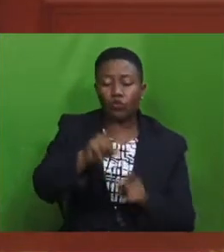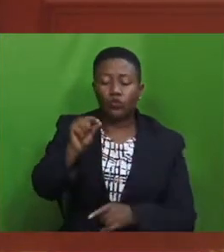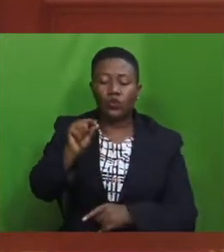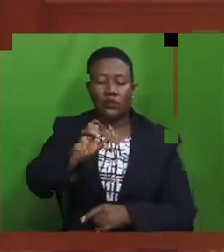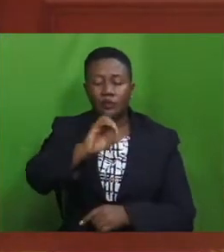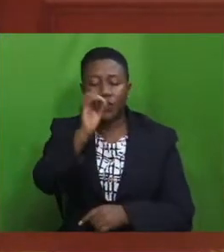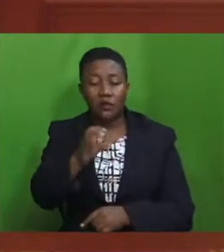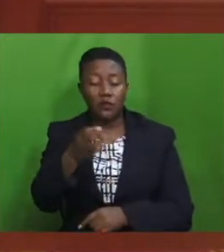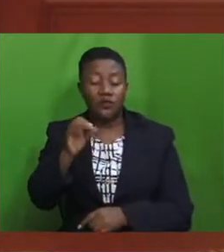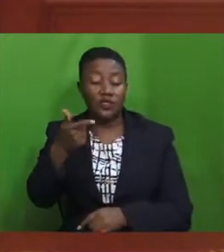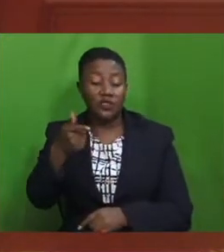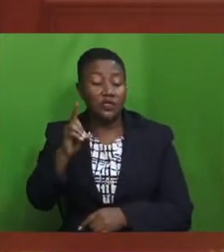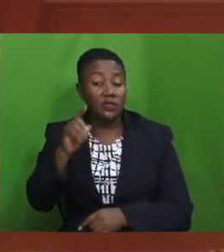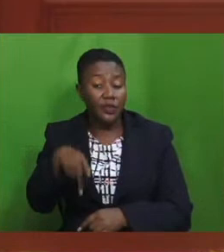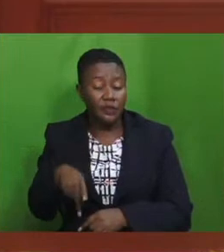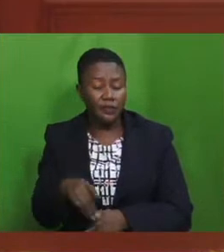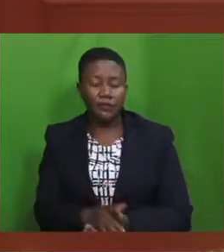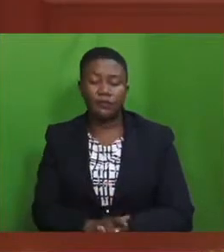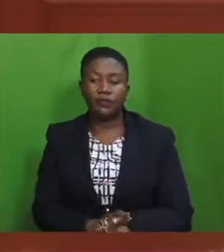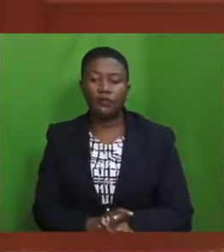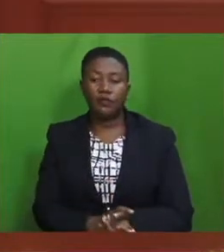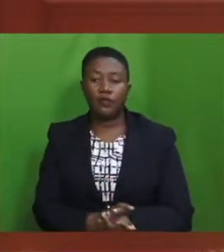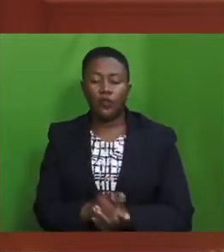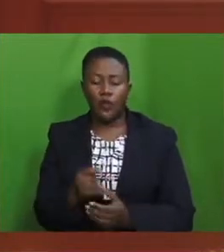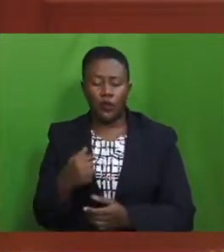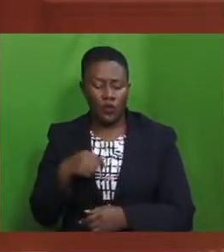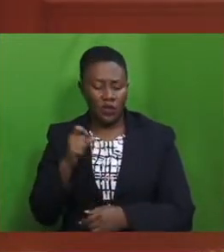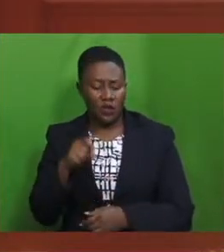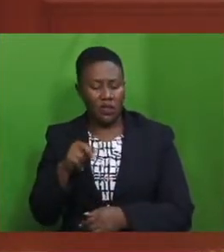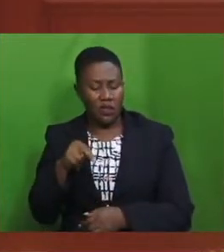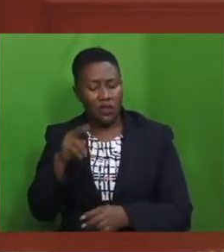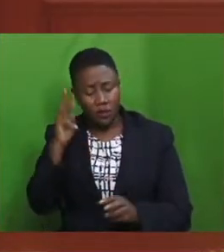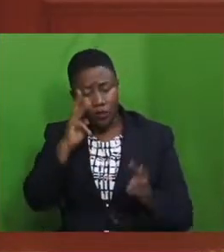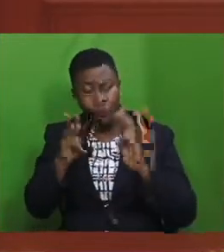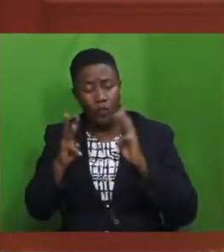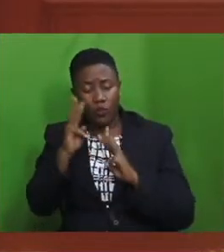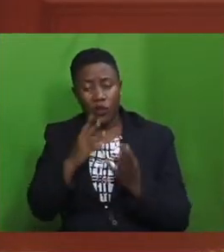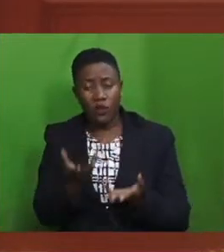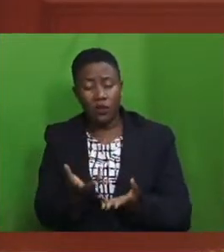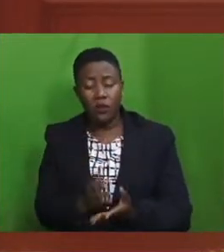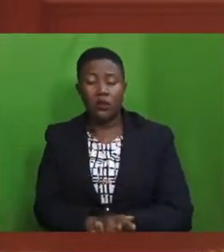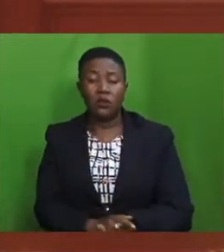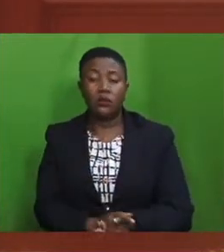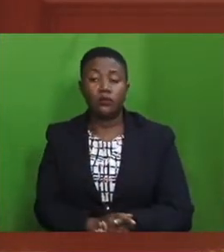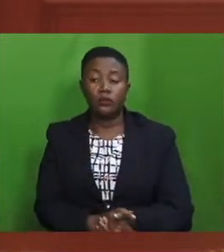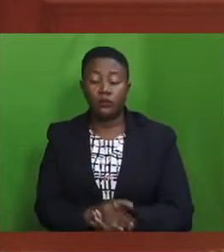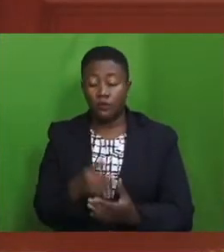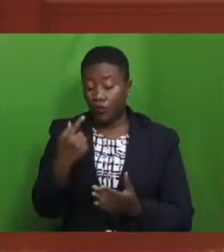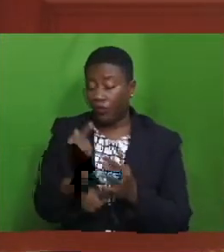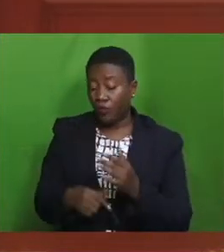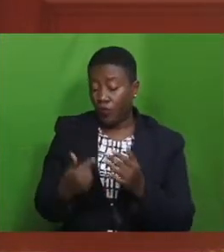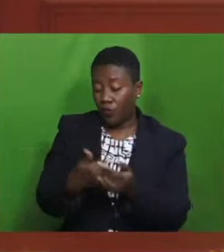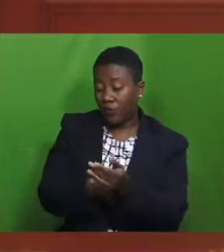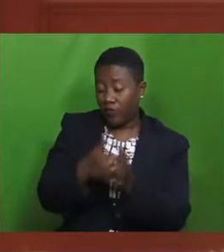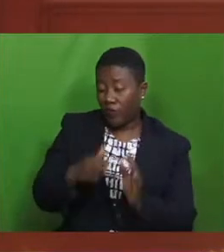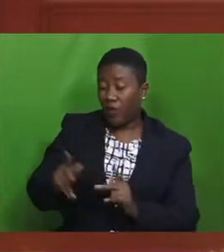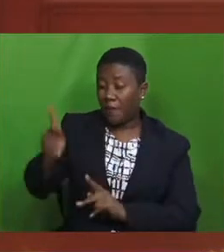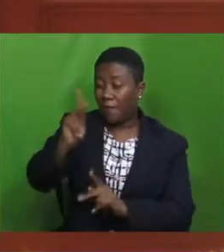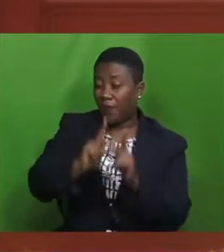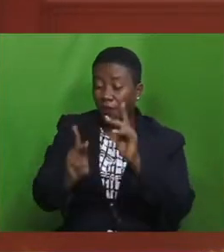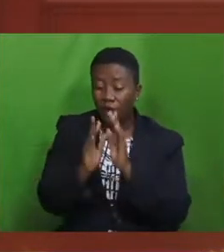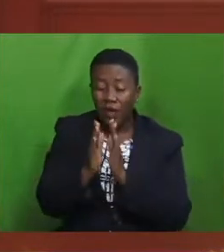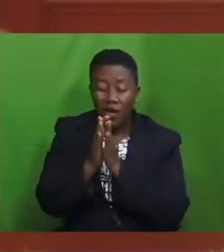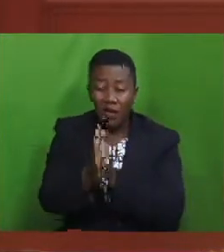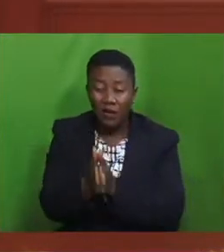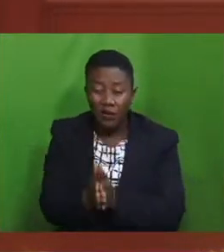GDP. And Mr. Speaker, we should worry. Mr. Speaker, ultimately what the Ghanaian people are asking, the economy